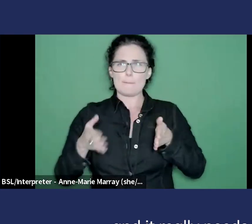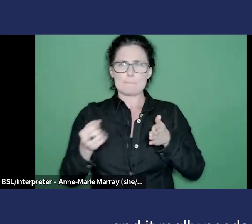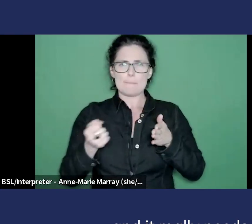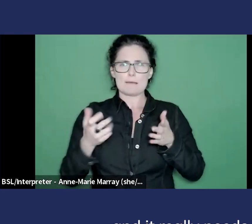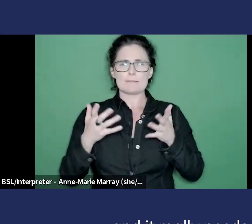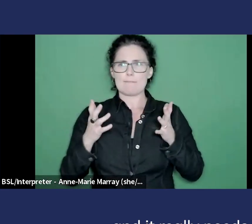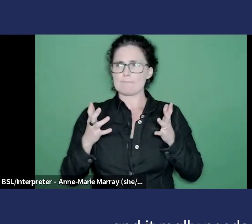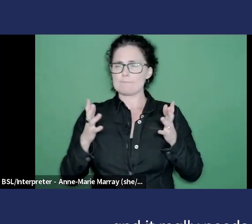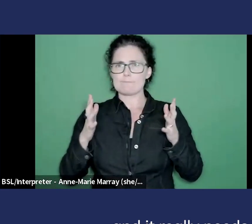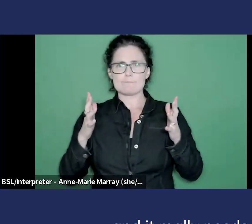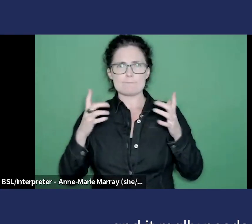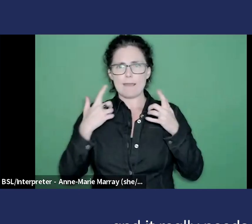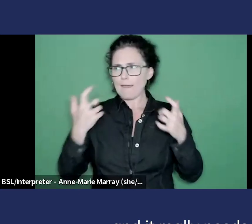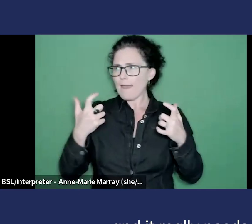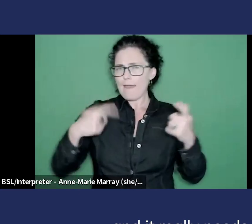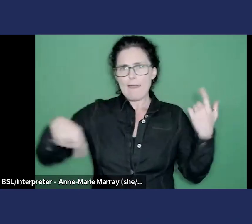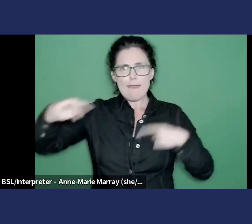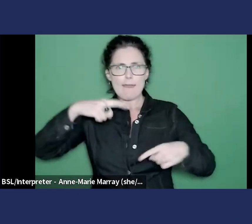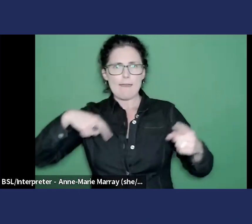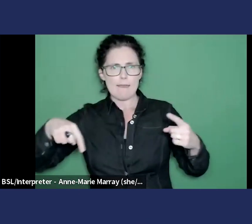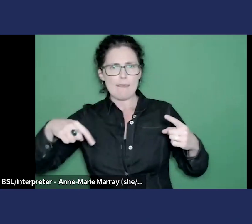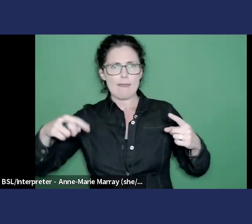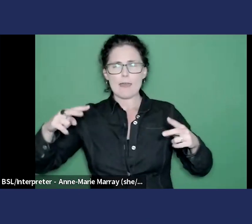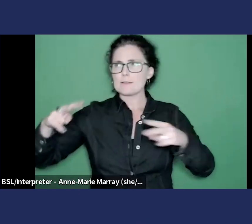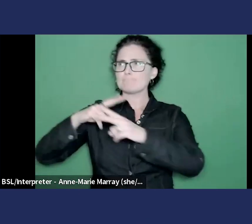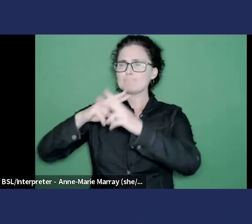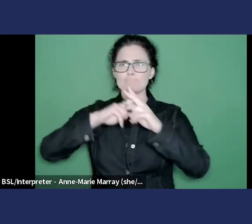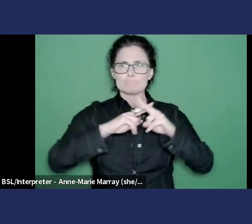attention. As environment caring, you know,